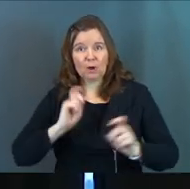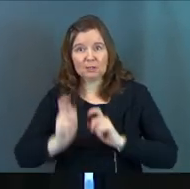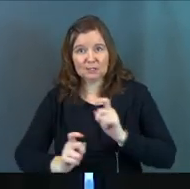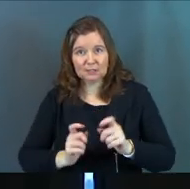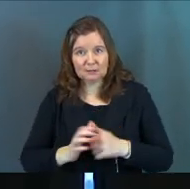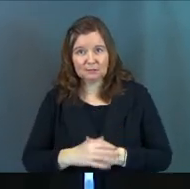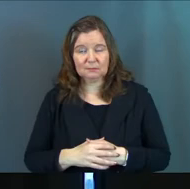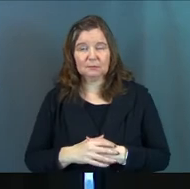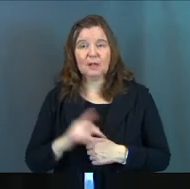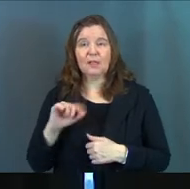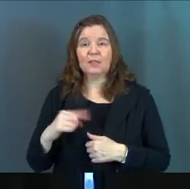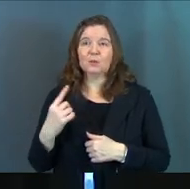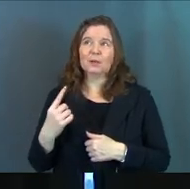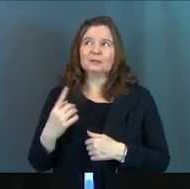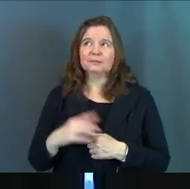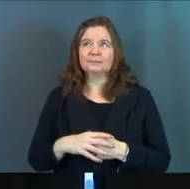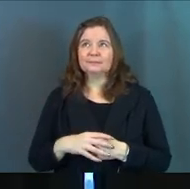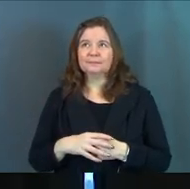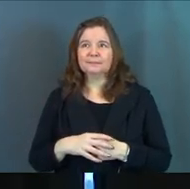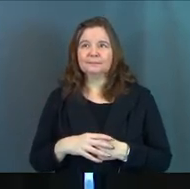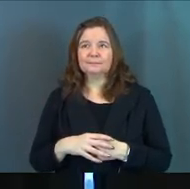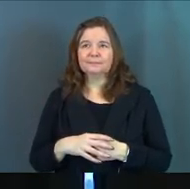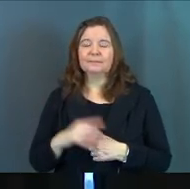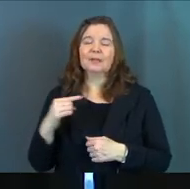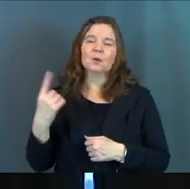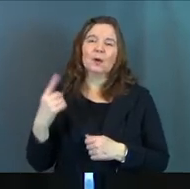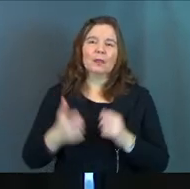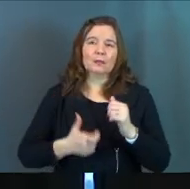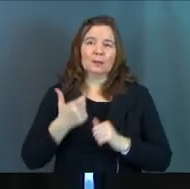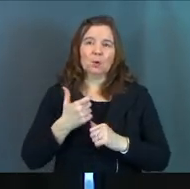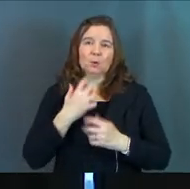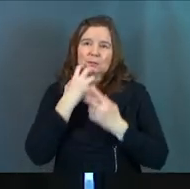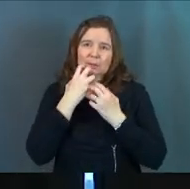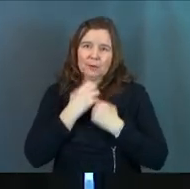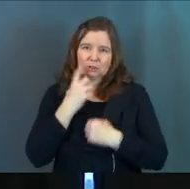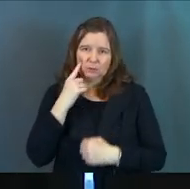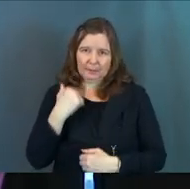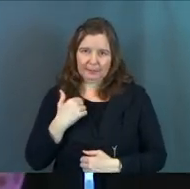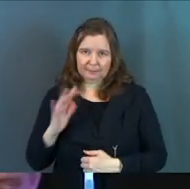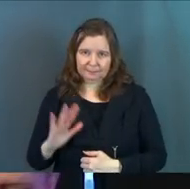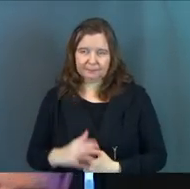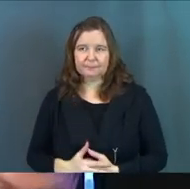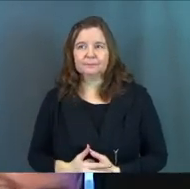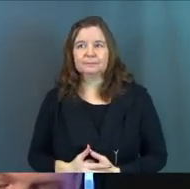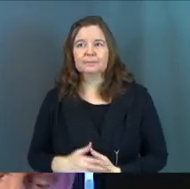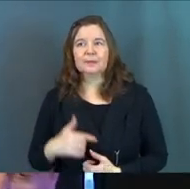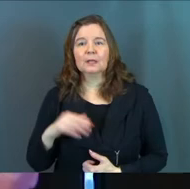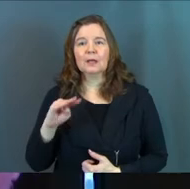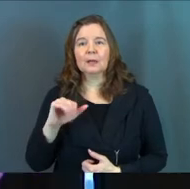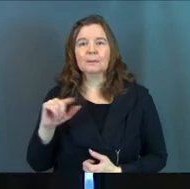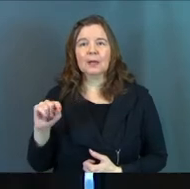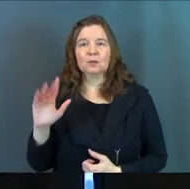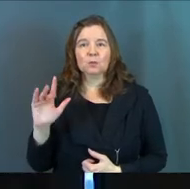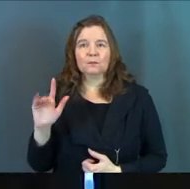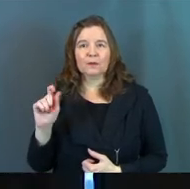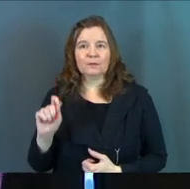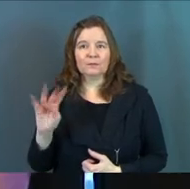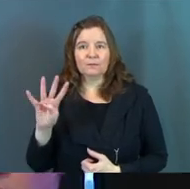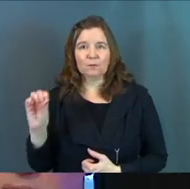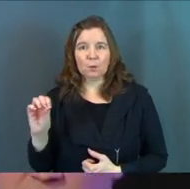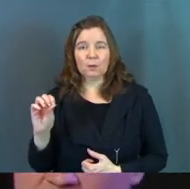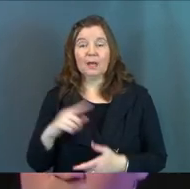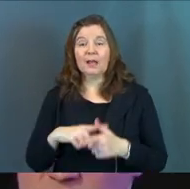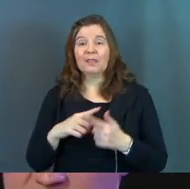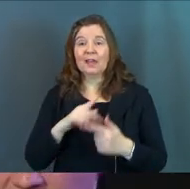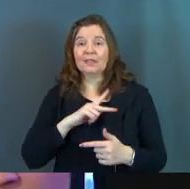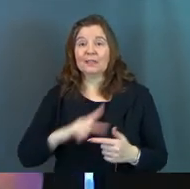generosity. And this one's the most precious to me. So this is Matthew 25, verse 40. It